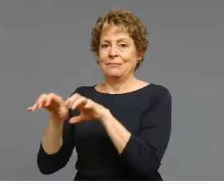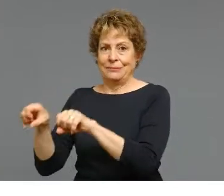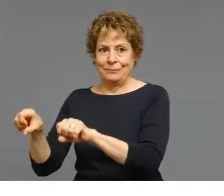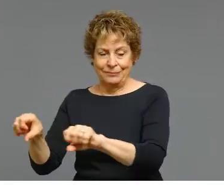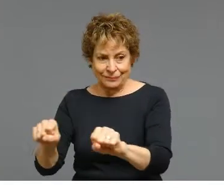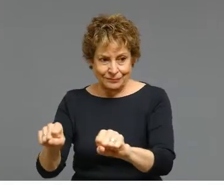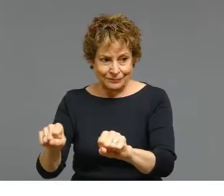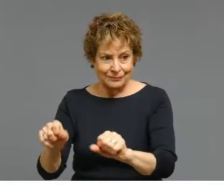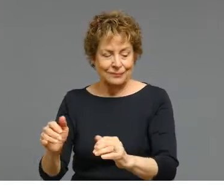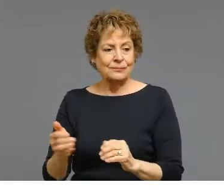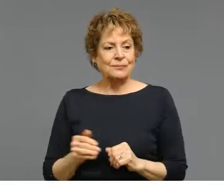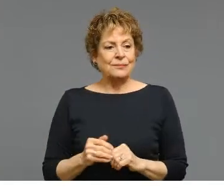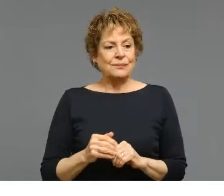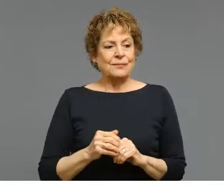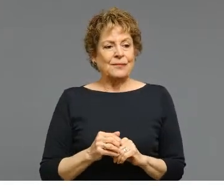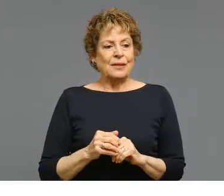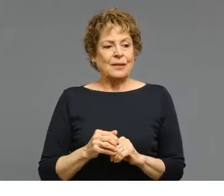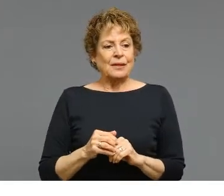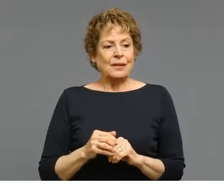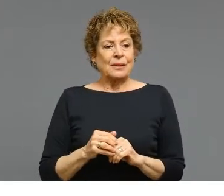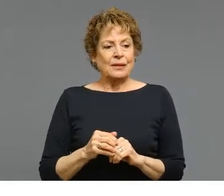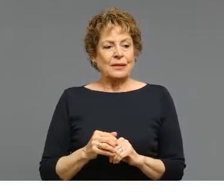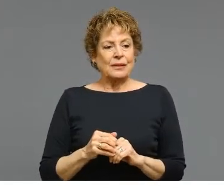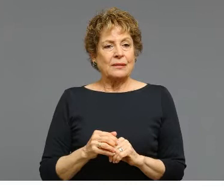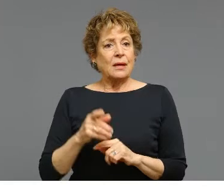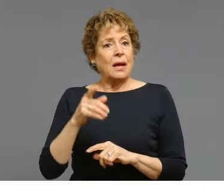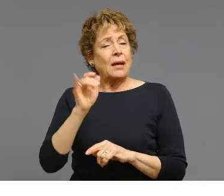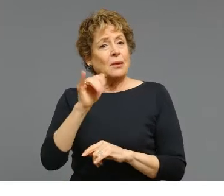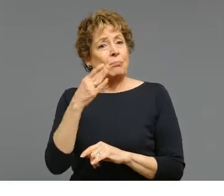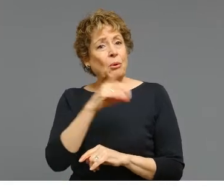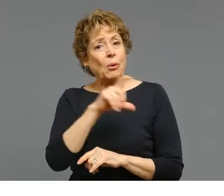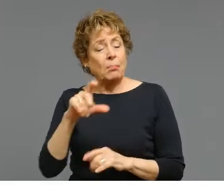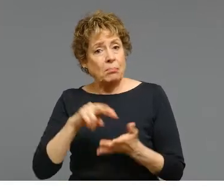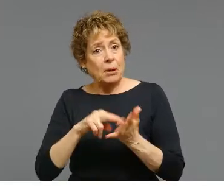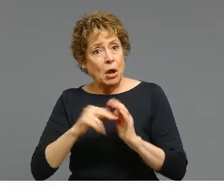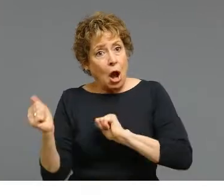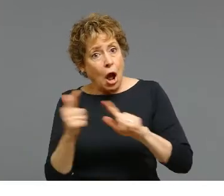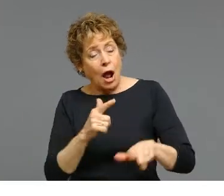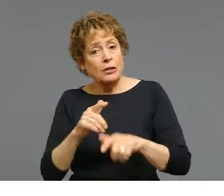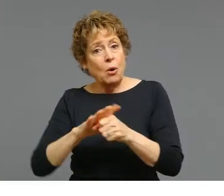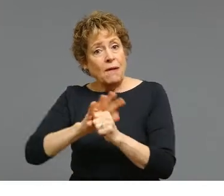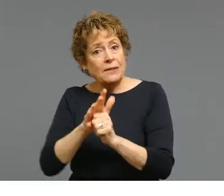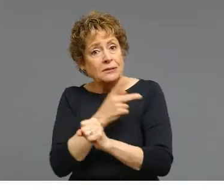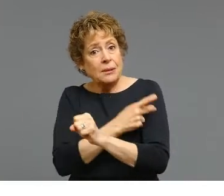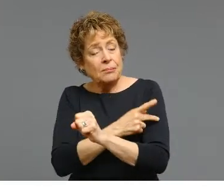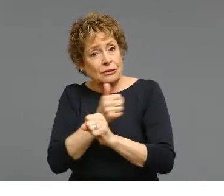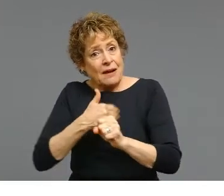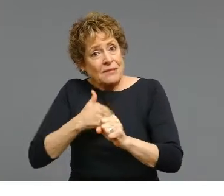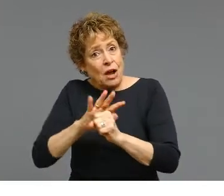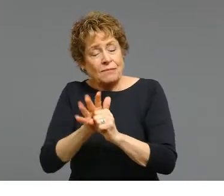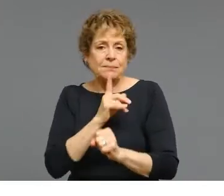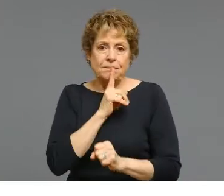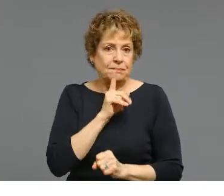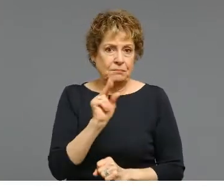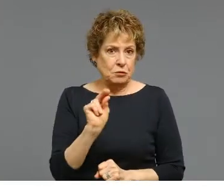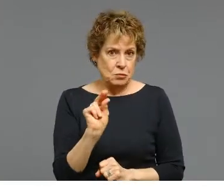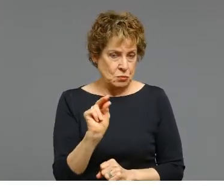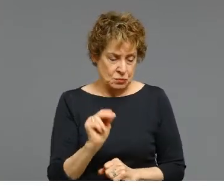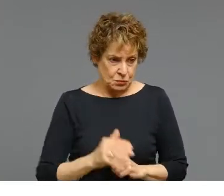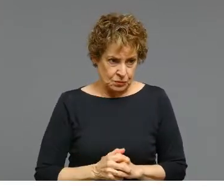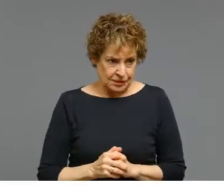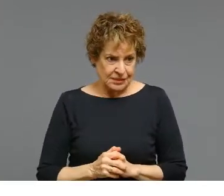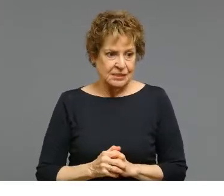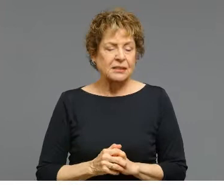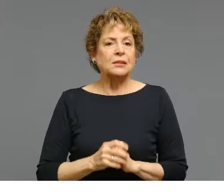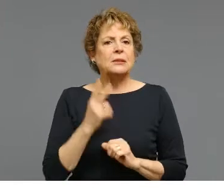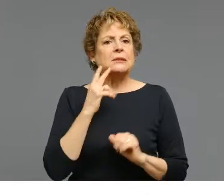is beds that are in use by COVID patients. So you can see that that has been relatively